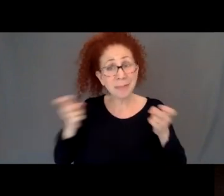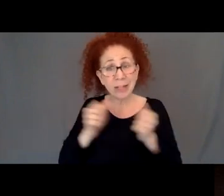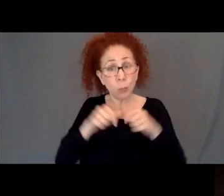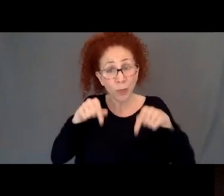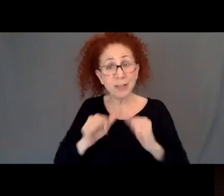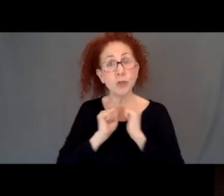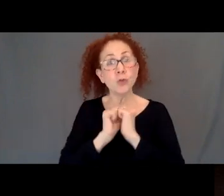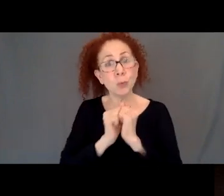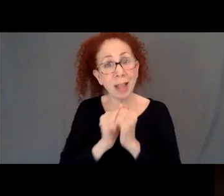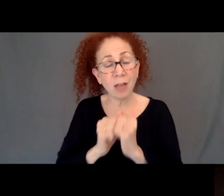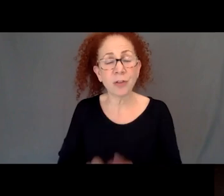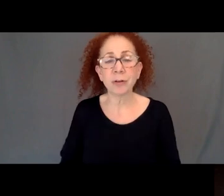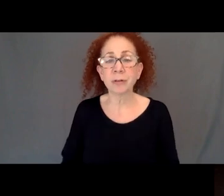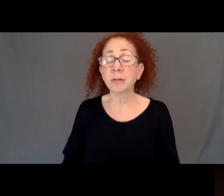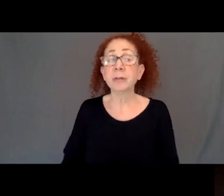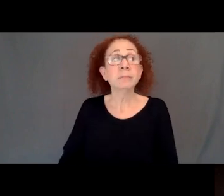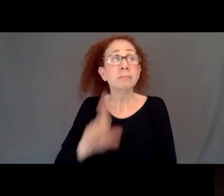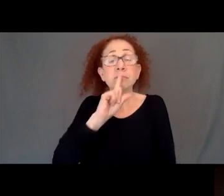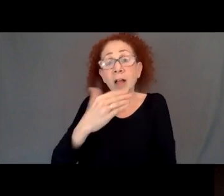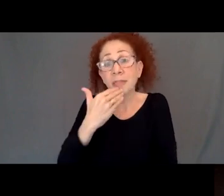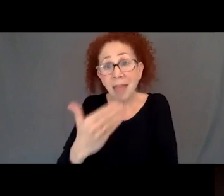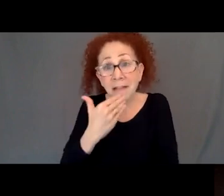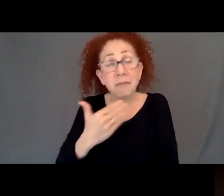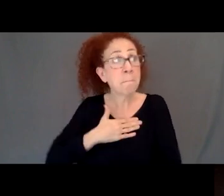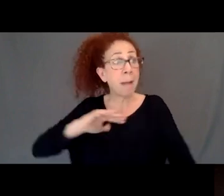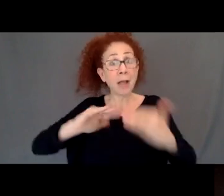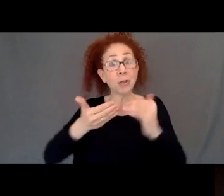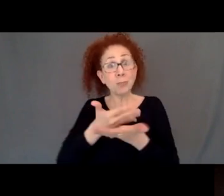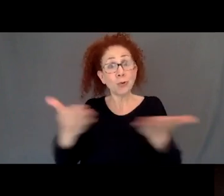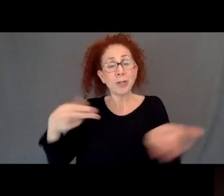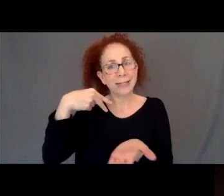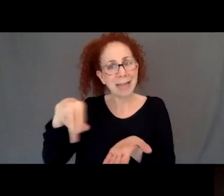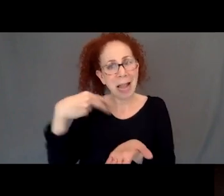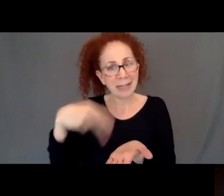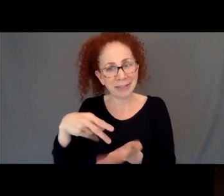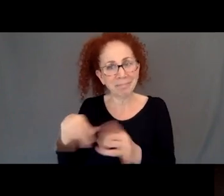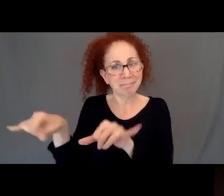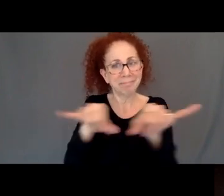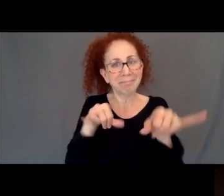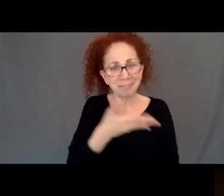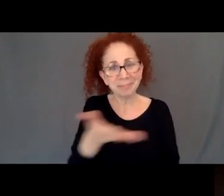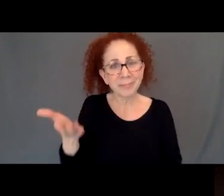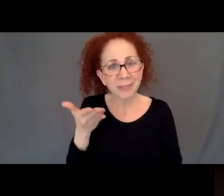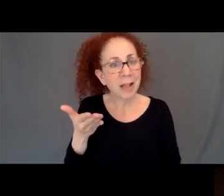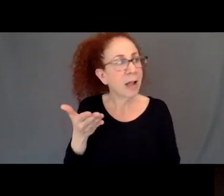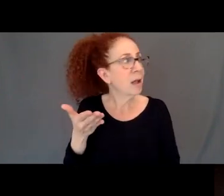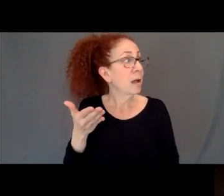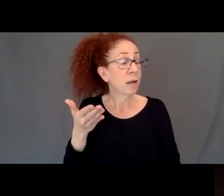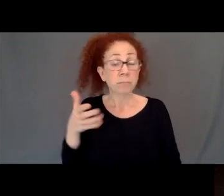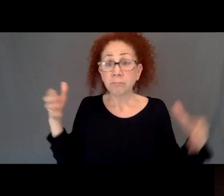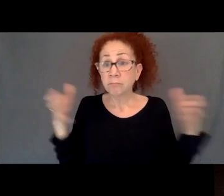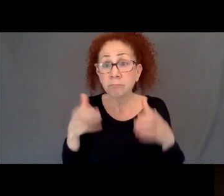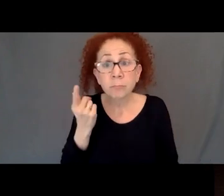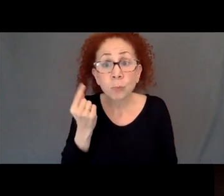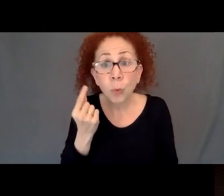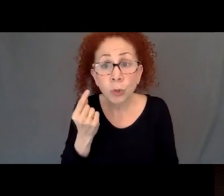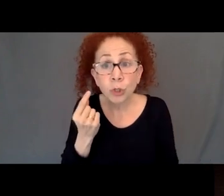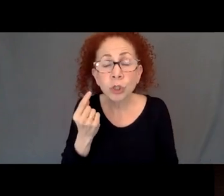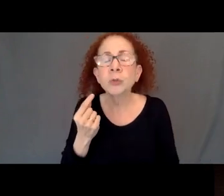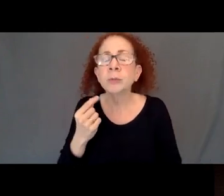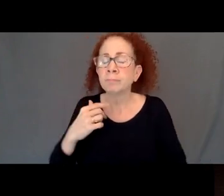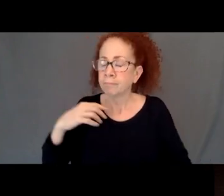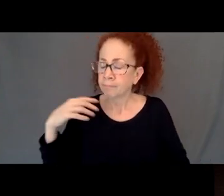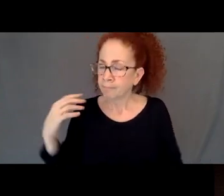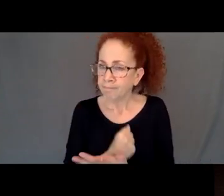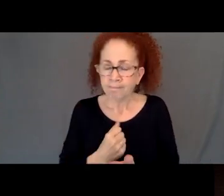together. And thankfully, I'm in the community of dance, like we all are. And we really picked everything